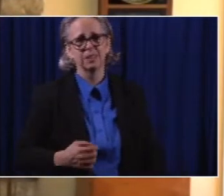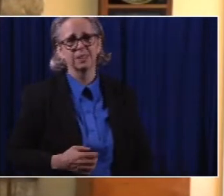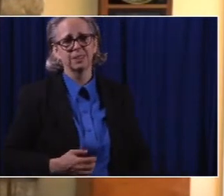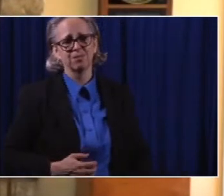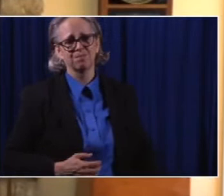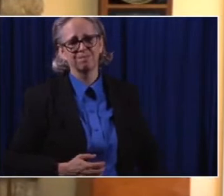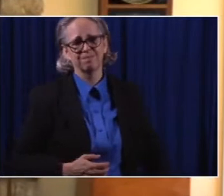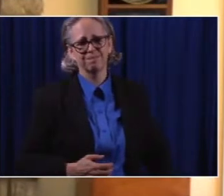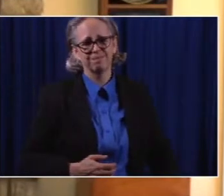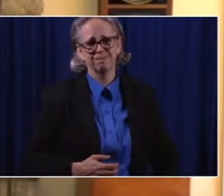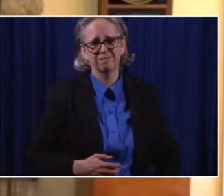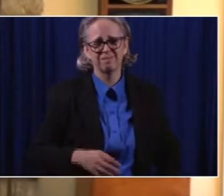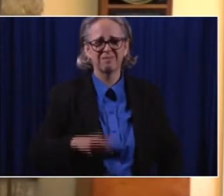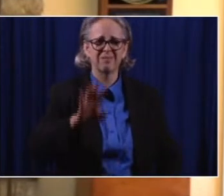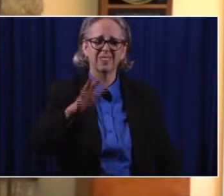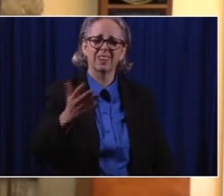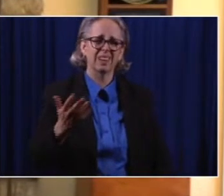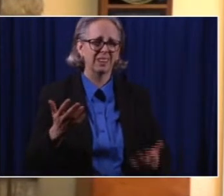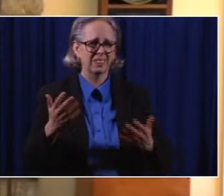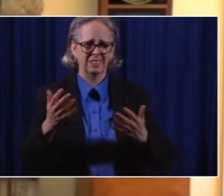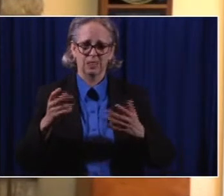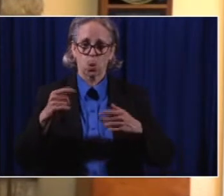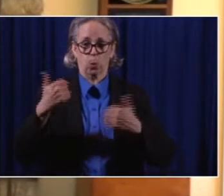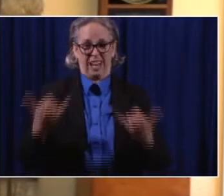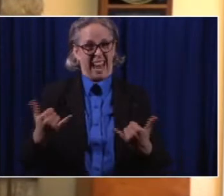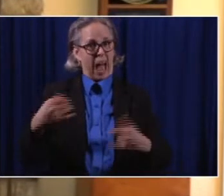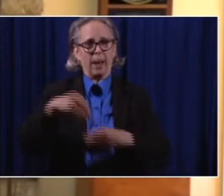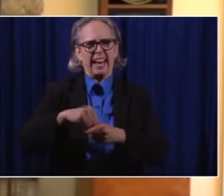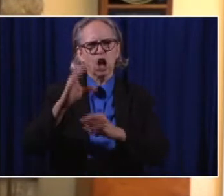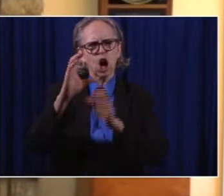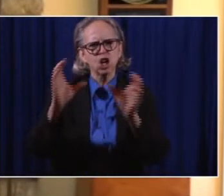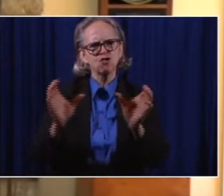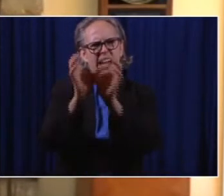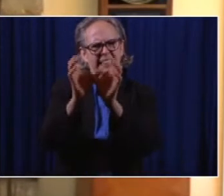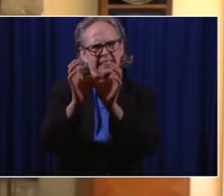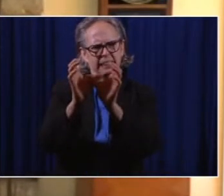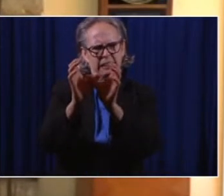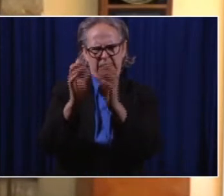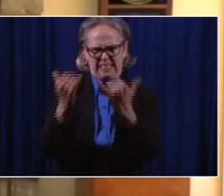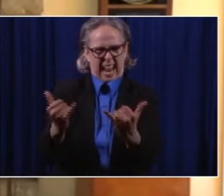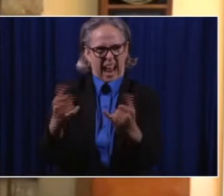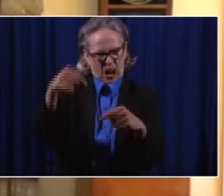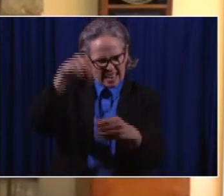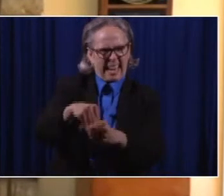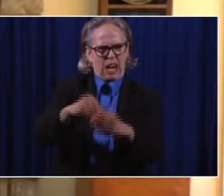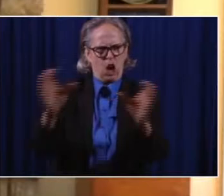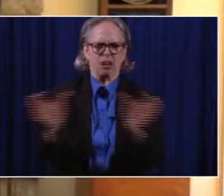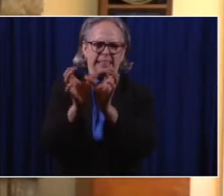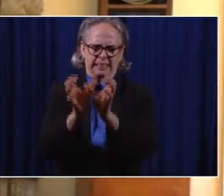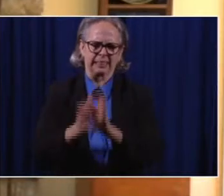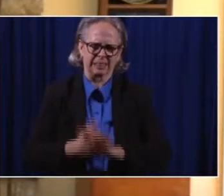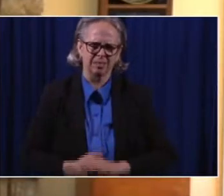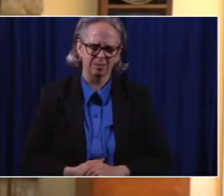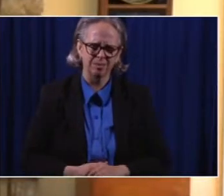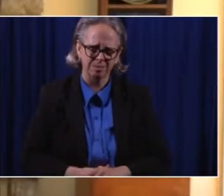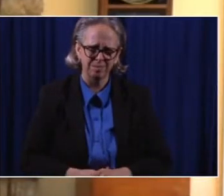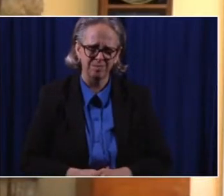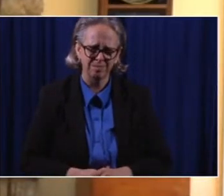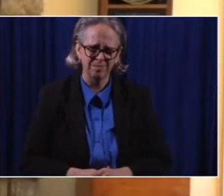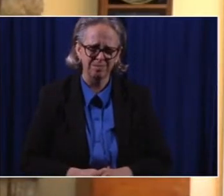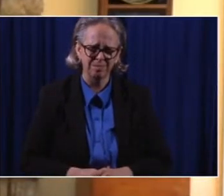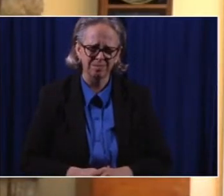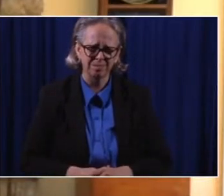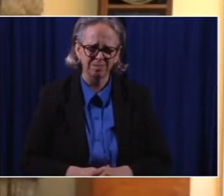state. And I'll say it again, this would not be a